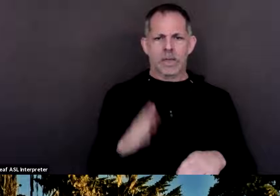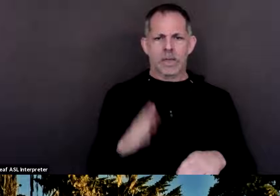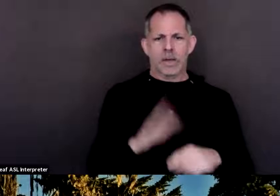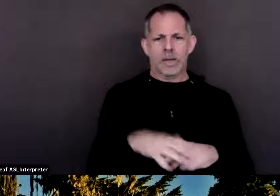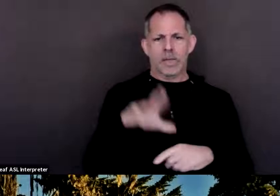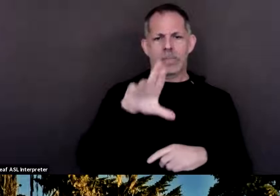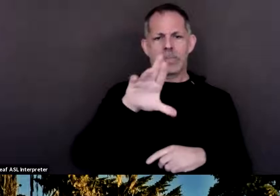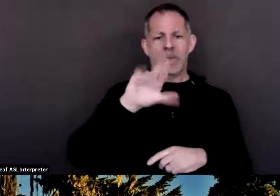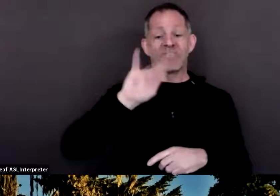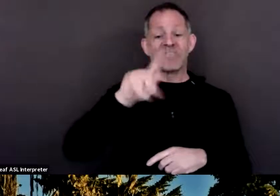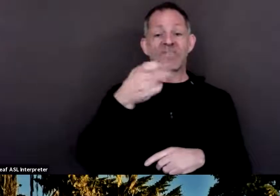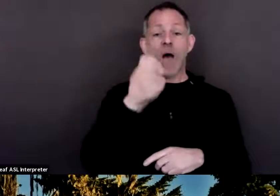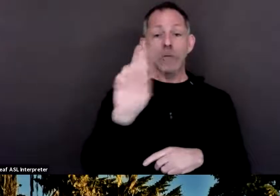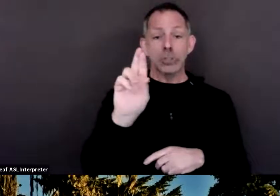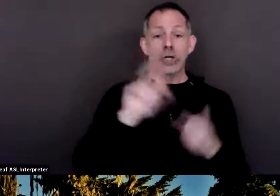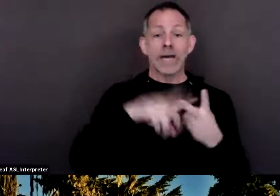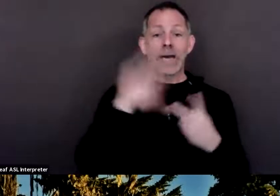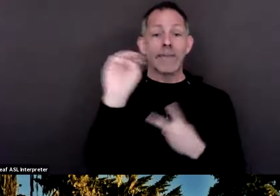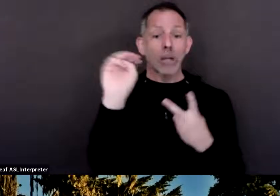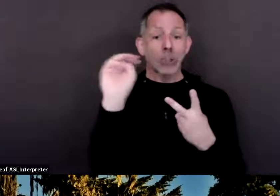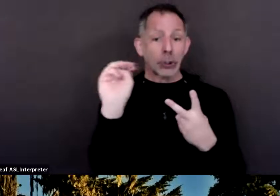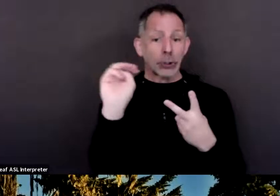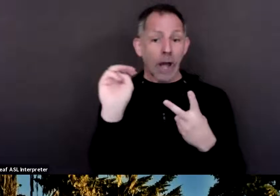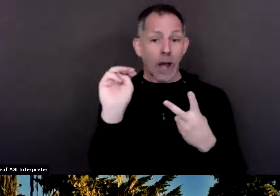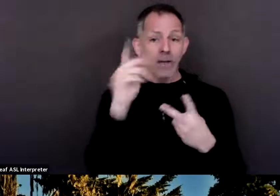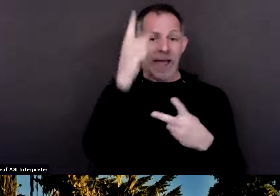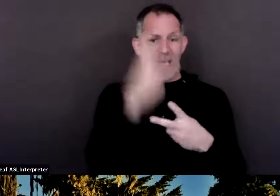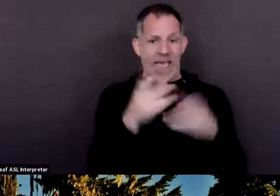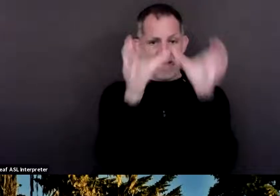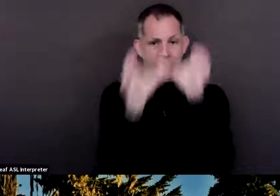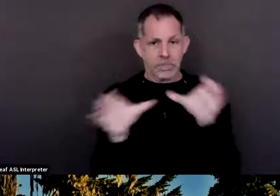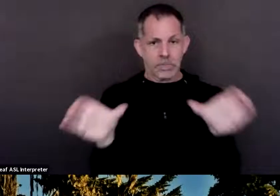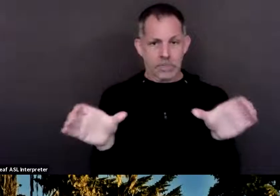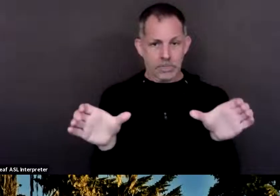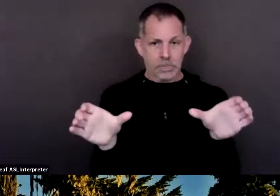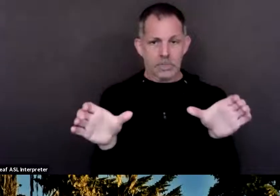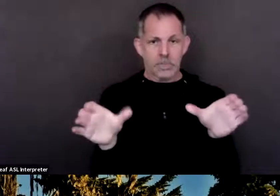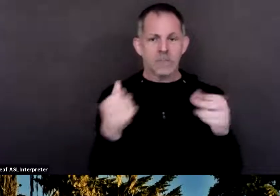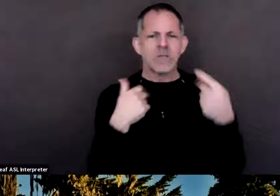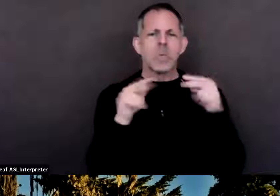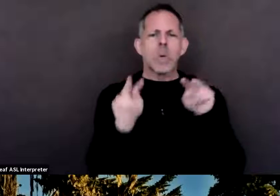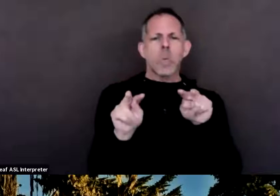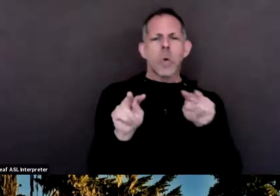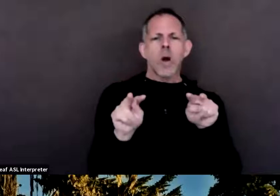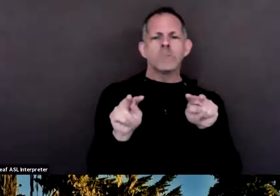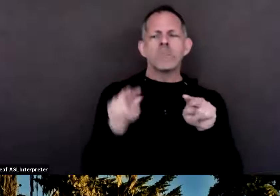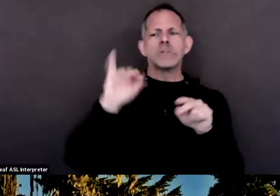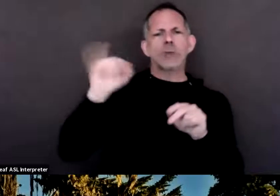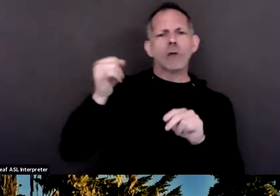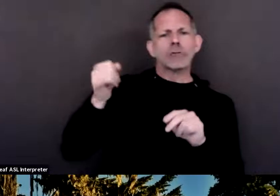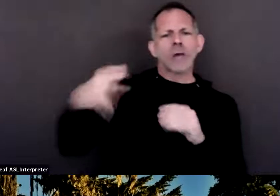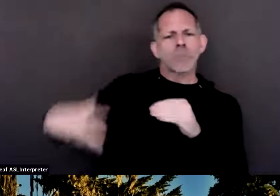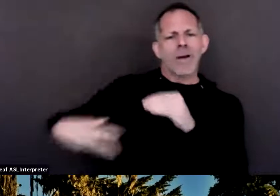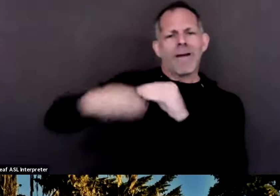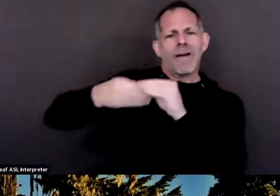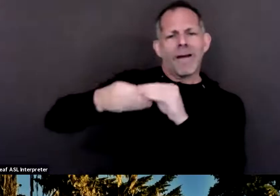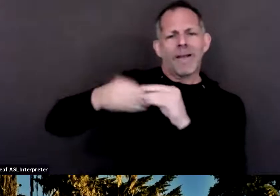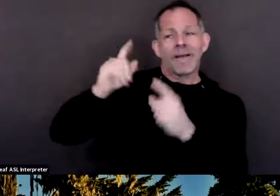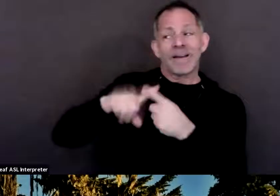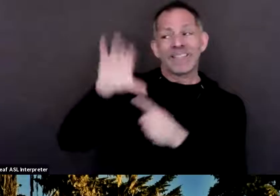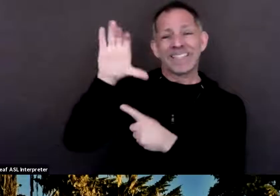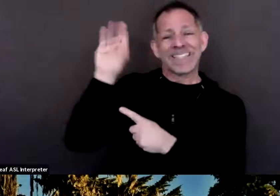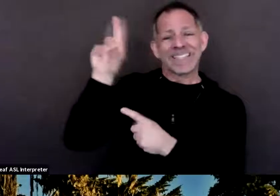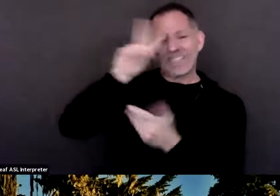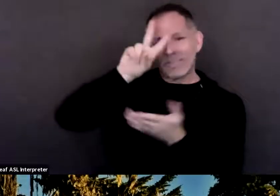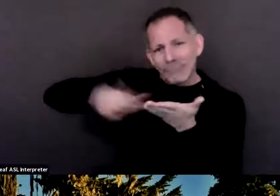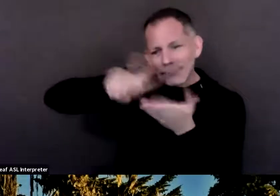second doses. We're continuing to monitor the Johnson & Johnson situation as the CDC and FDA continue their review of